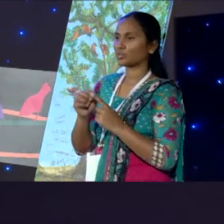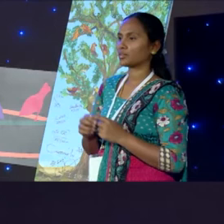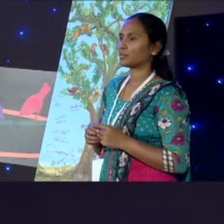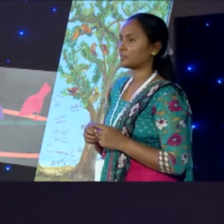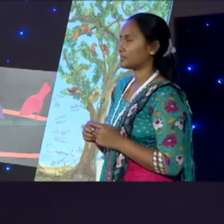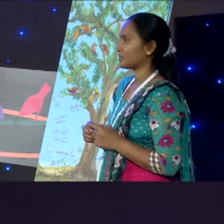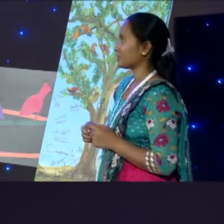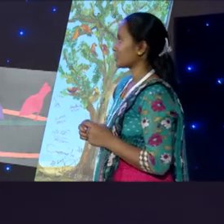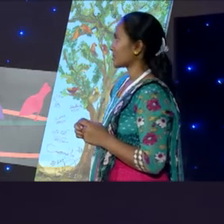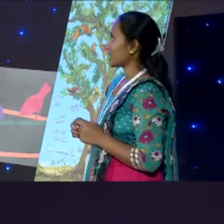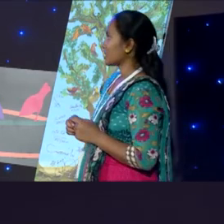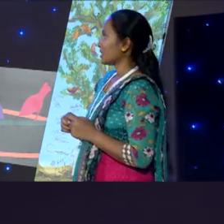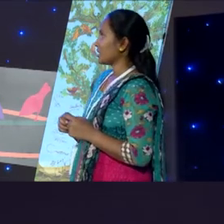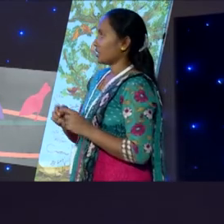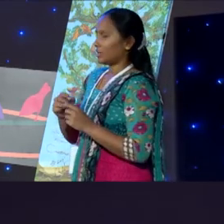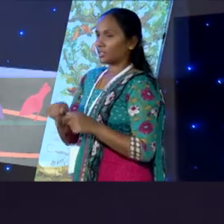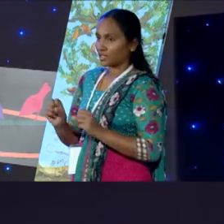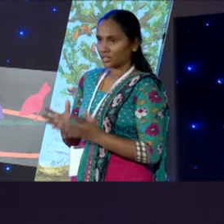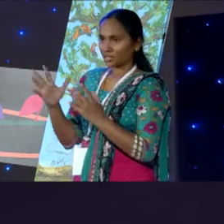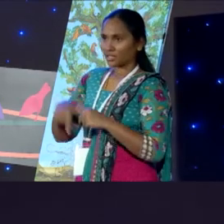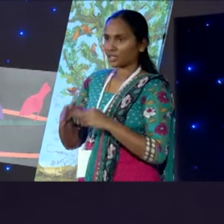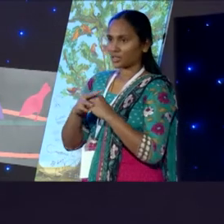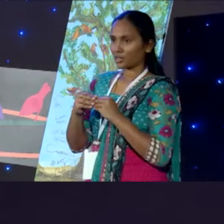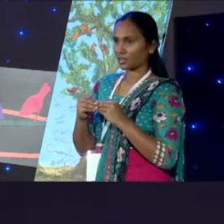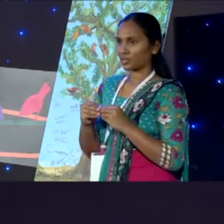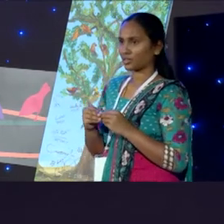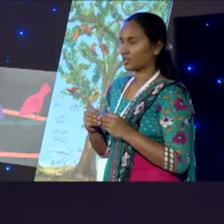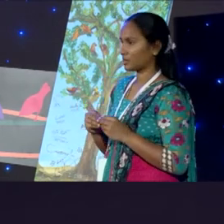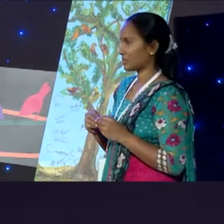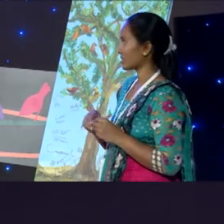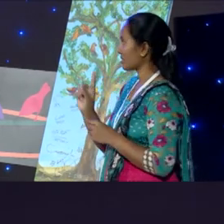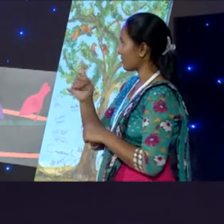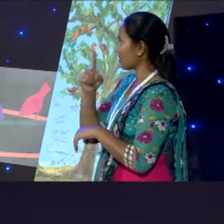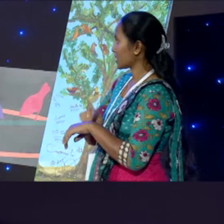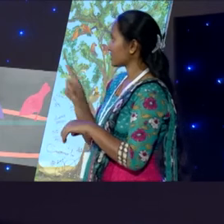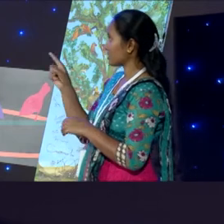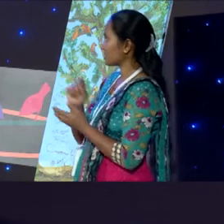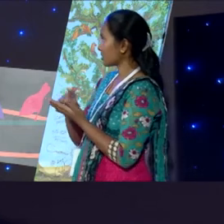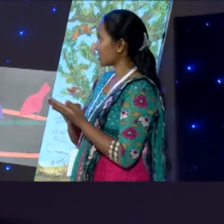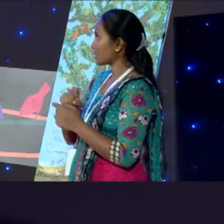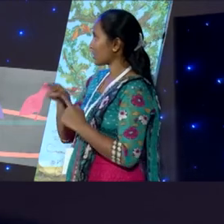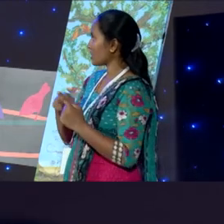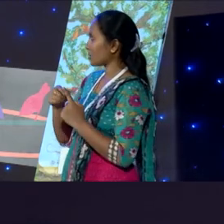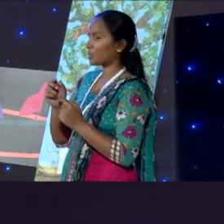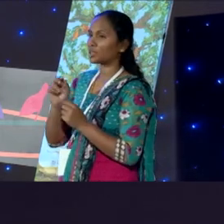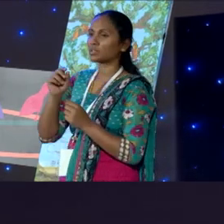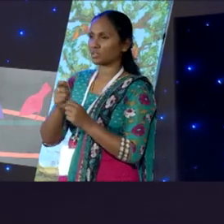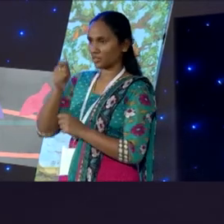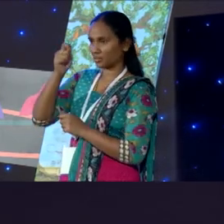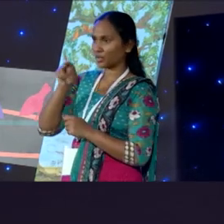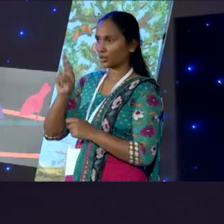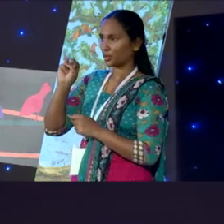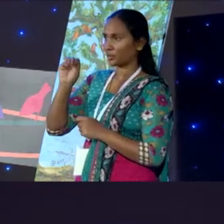case. I started and Bangalore, in fact, the New Indian Express in Bangalore was the first one to write about Wanted Umbrella, which gave me